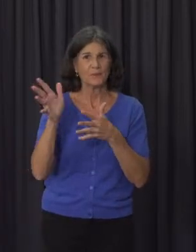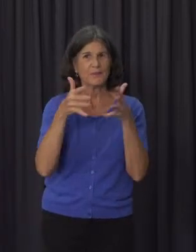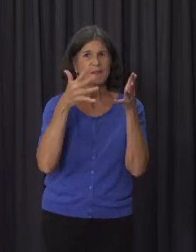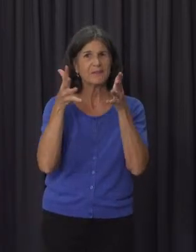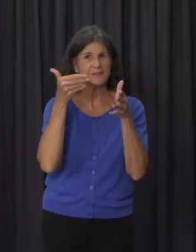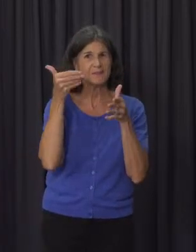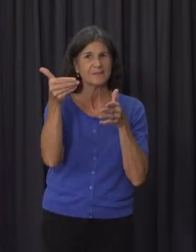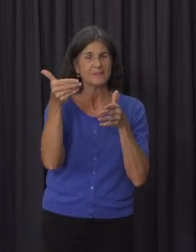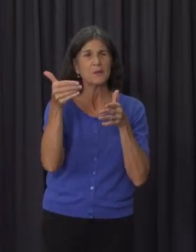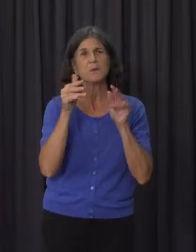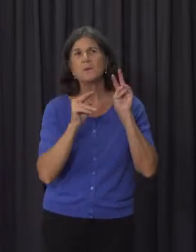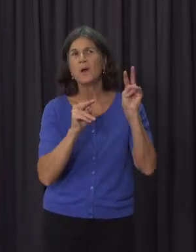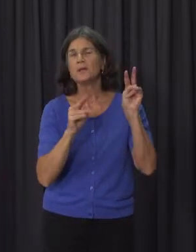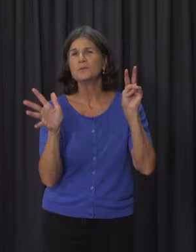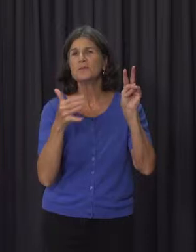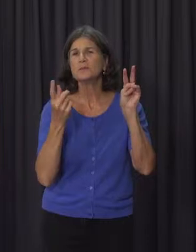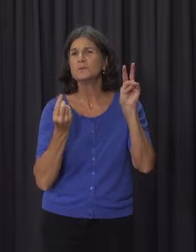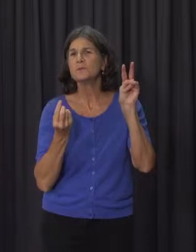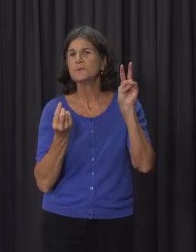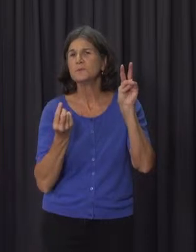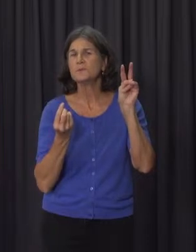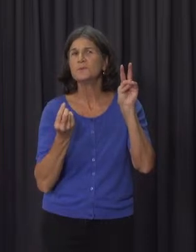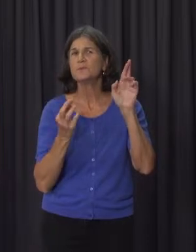we'll respond quickly to those.